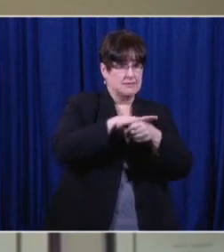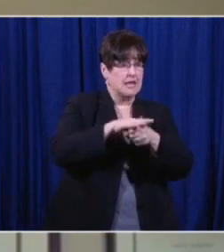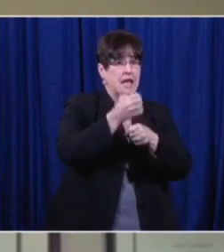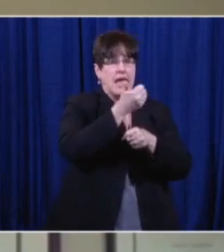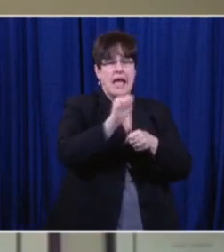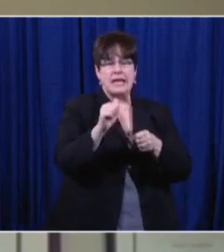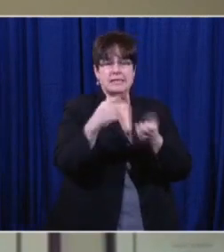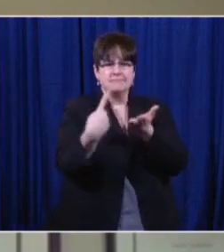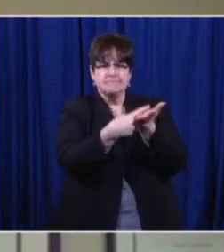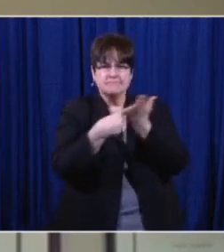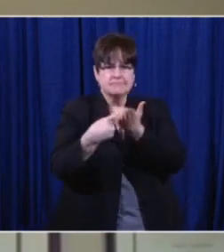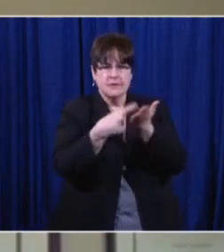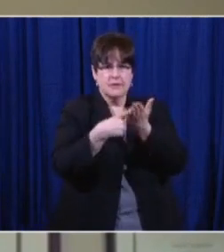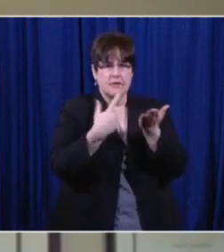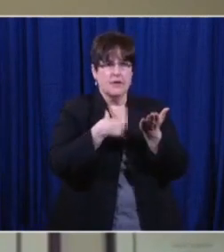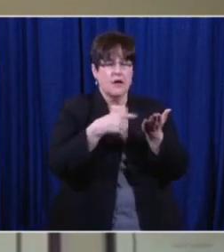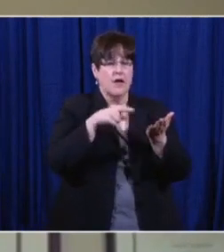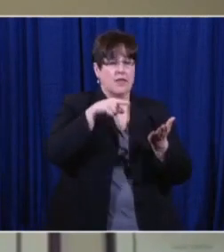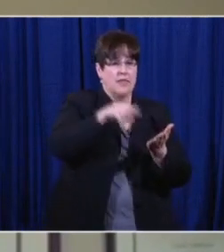down now?